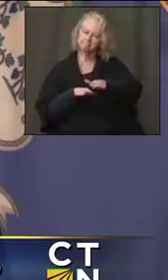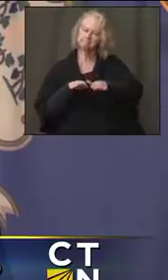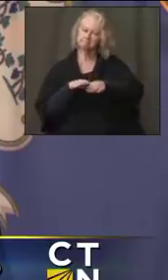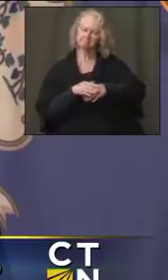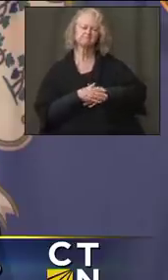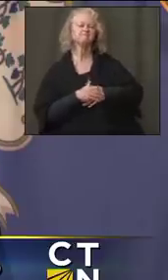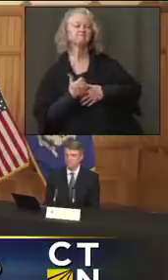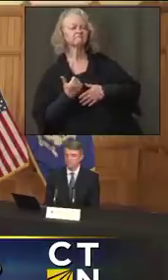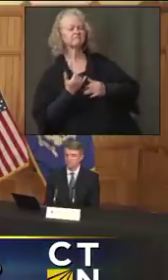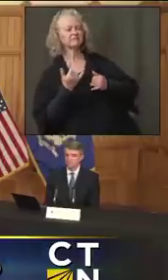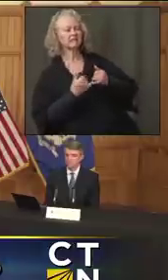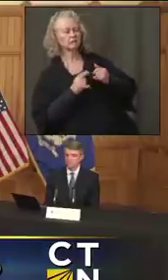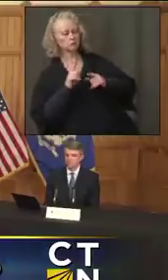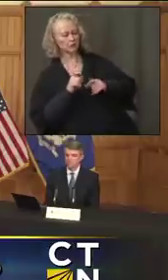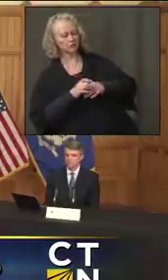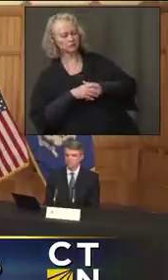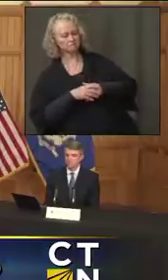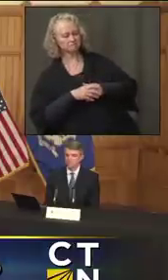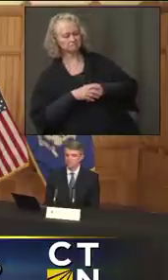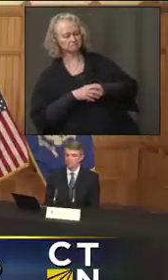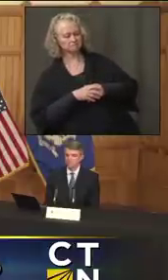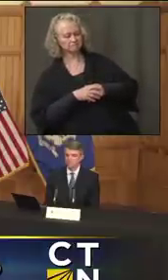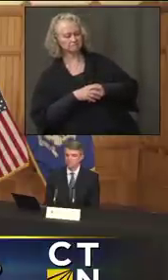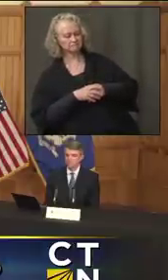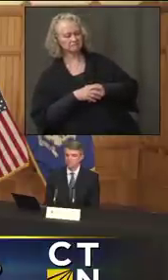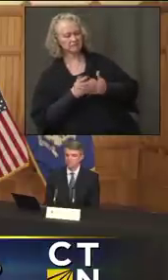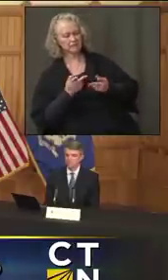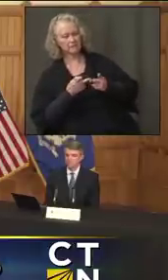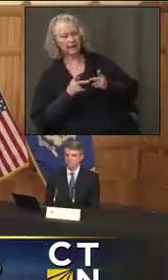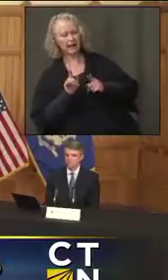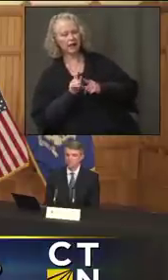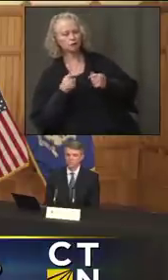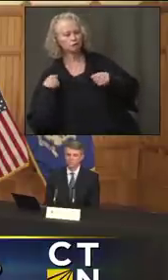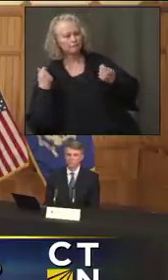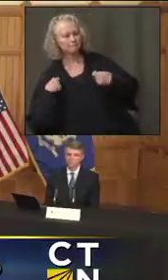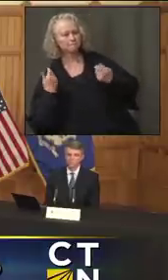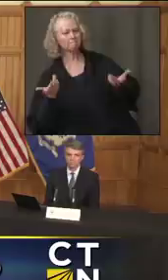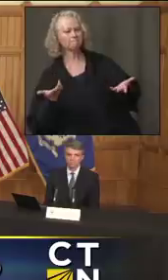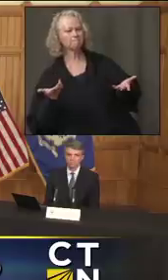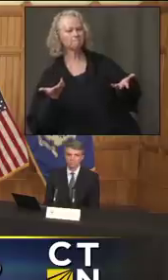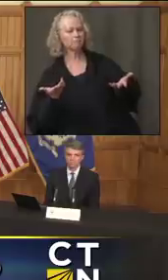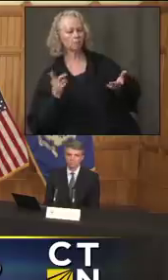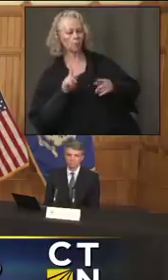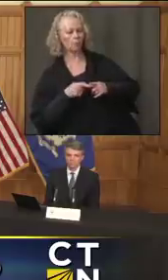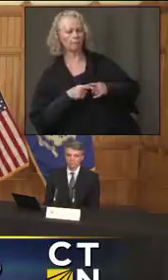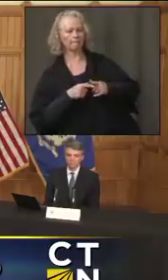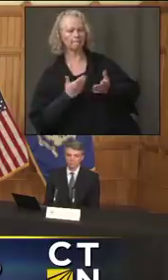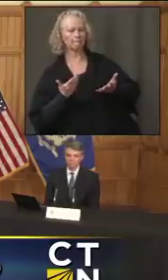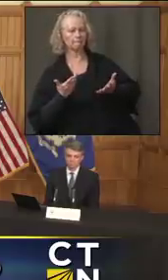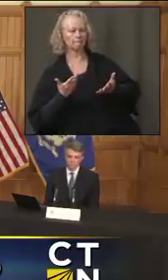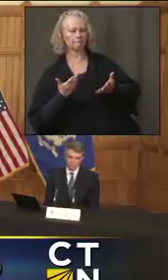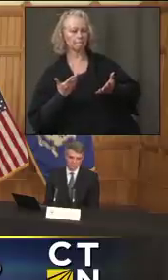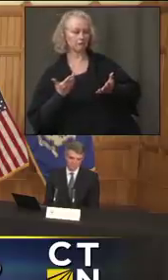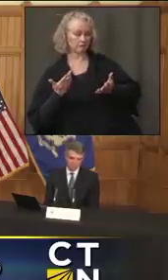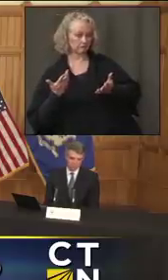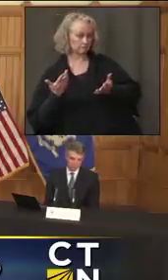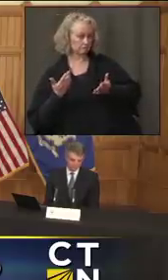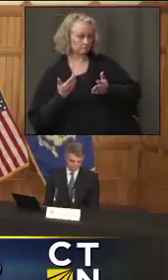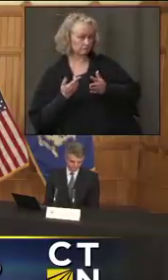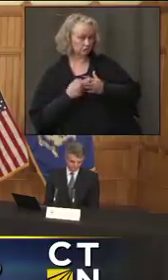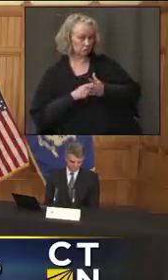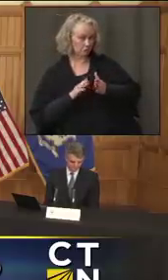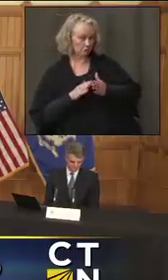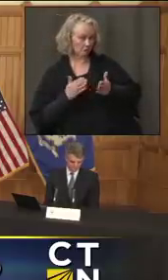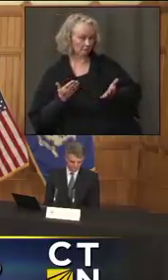And final question, what about places like gyms? When will they be allowed to do a slow reopen? Is there any